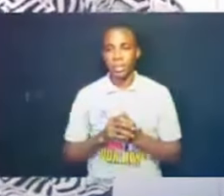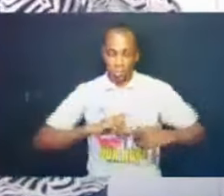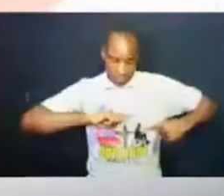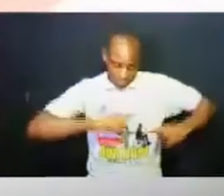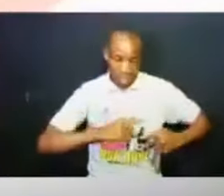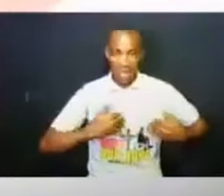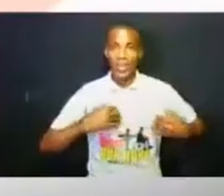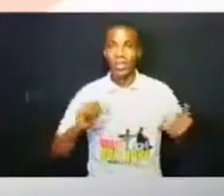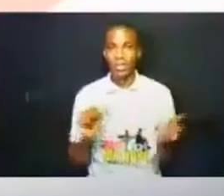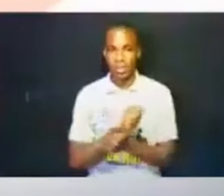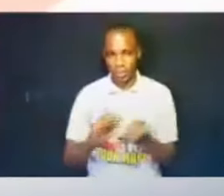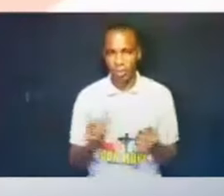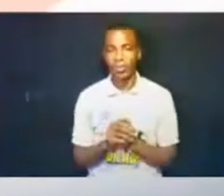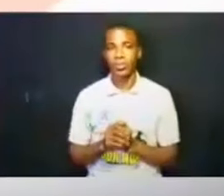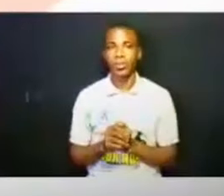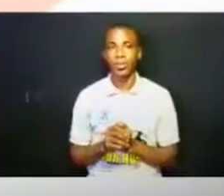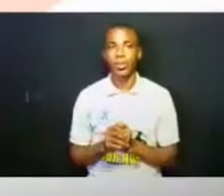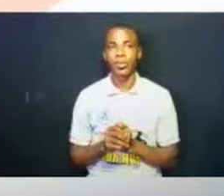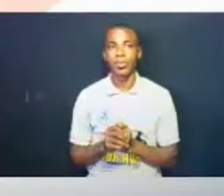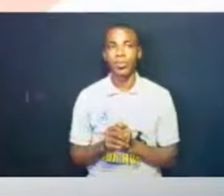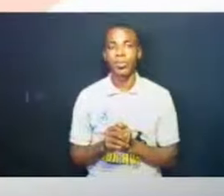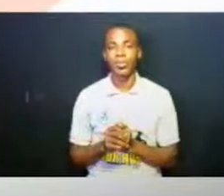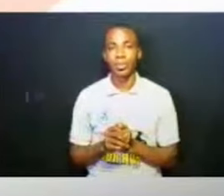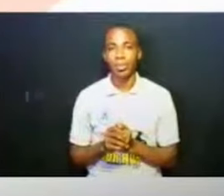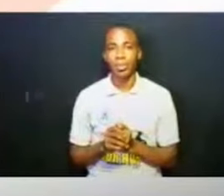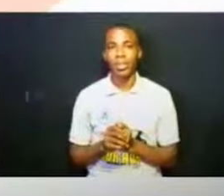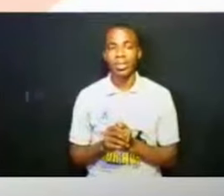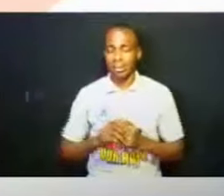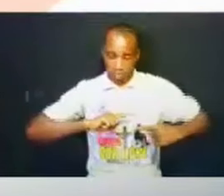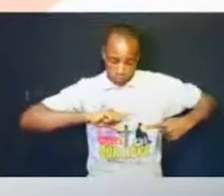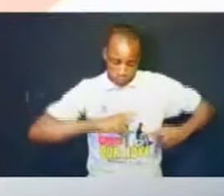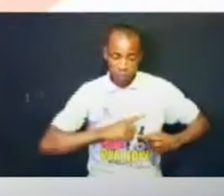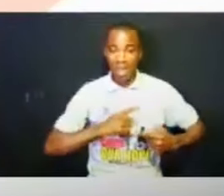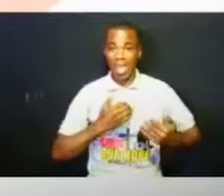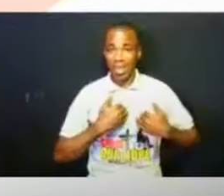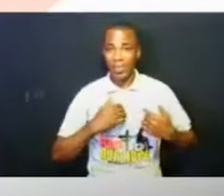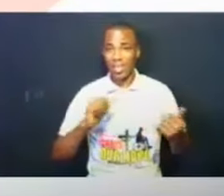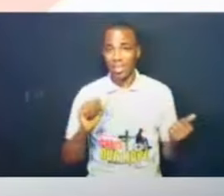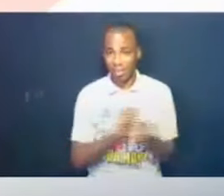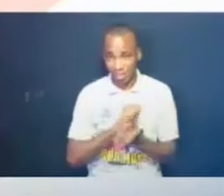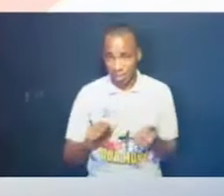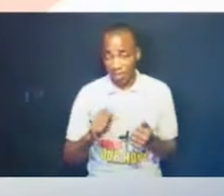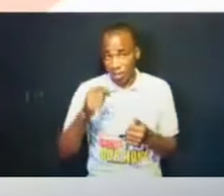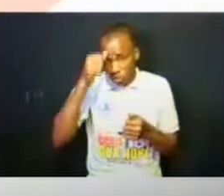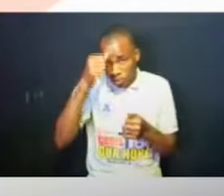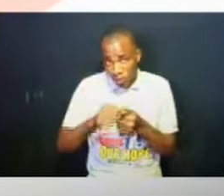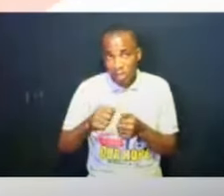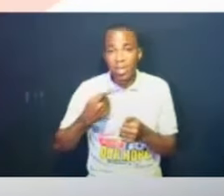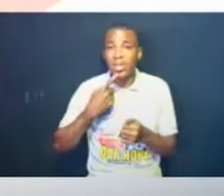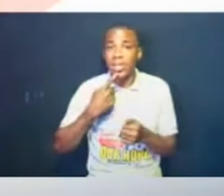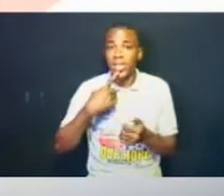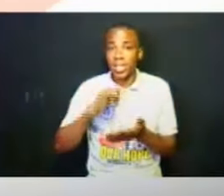sey neba. I want to quickly look at some how bitterness destroys. Bitterness, we have said, will destroy the individual.